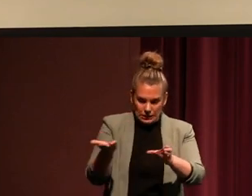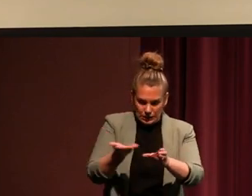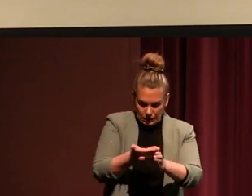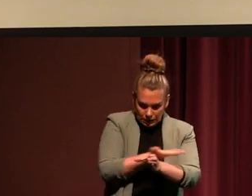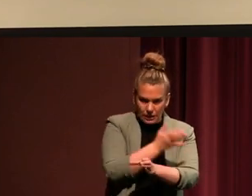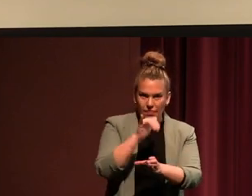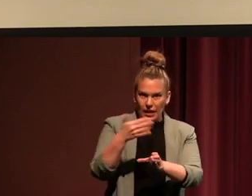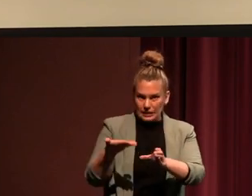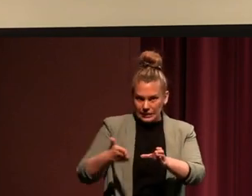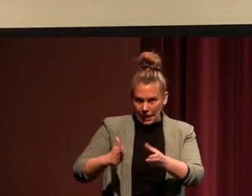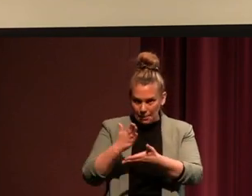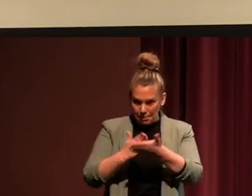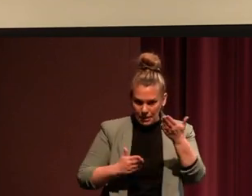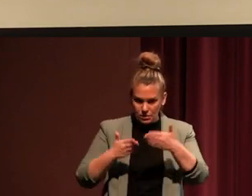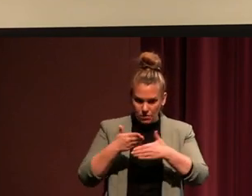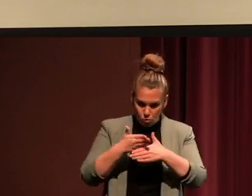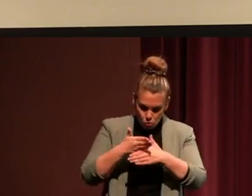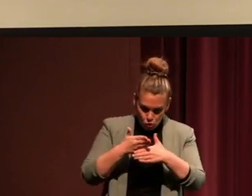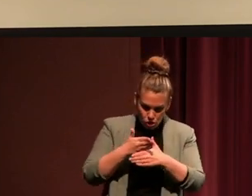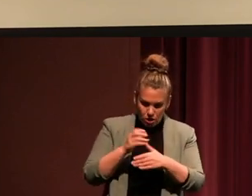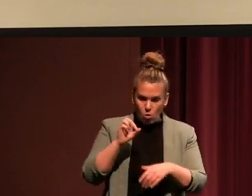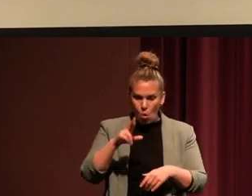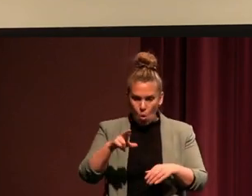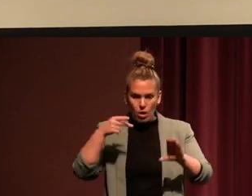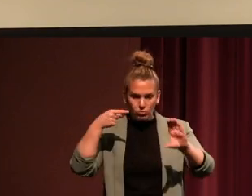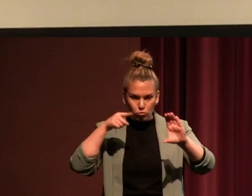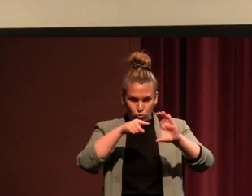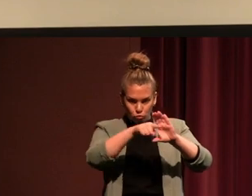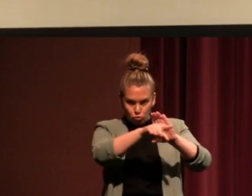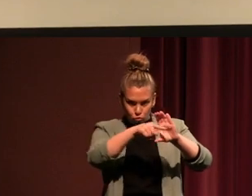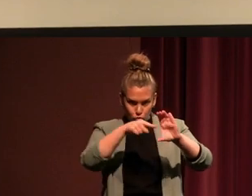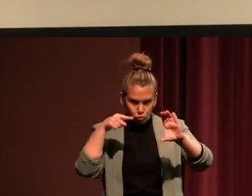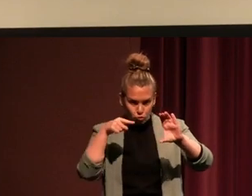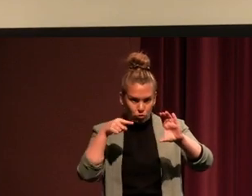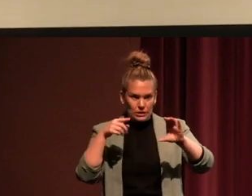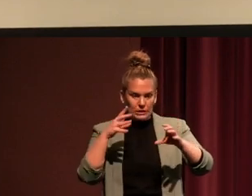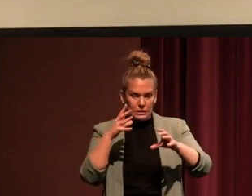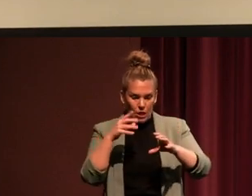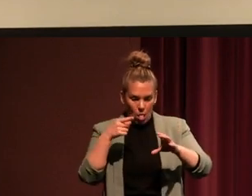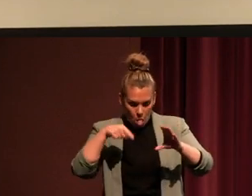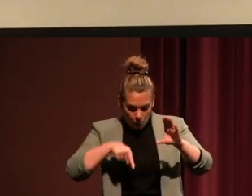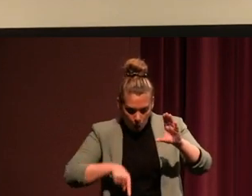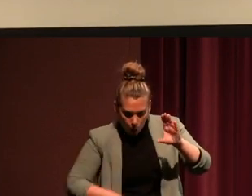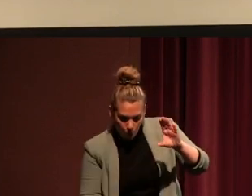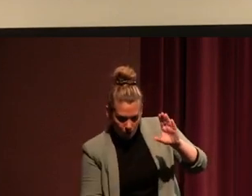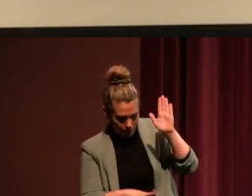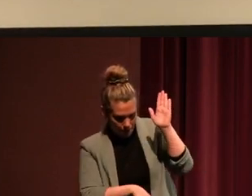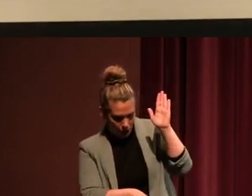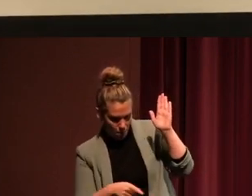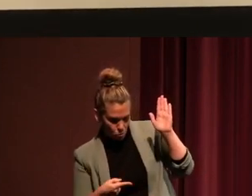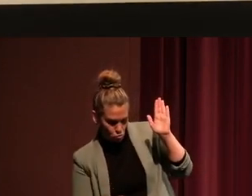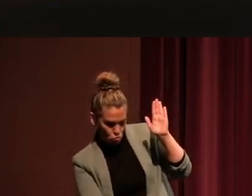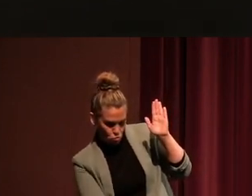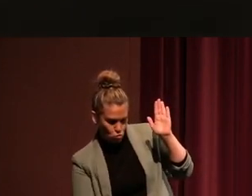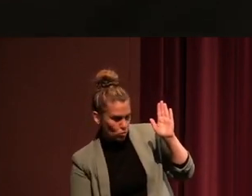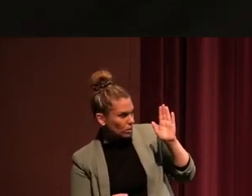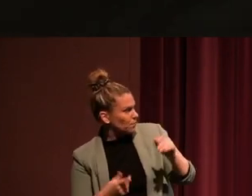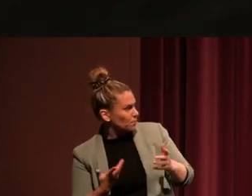tree, by getting to the very center of the tree, very low to the ground. A tree is